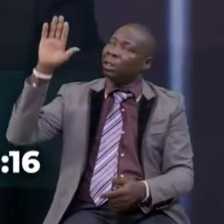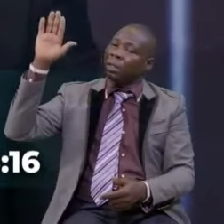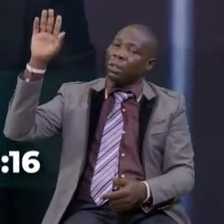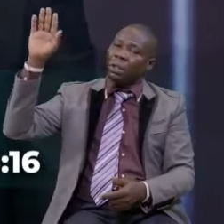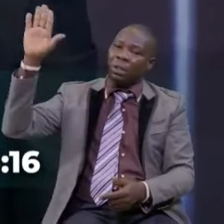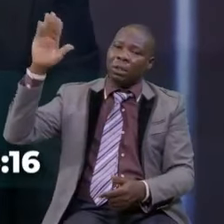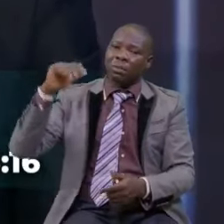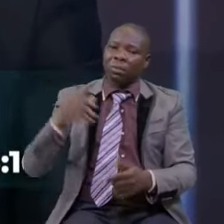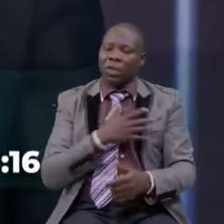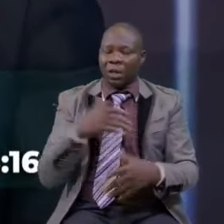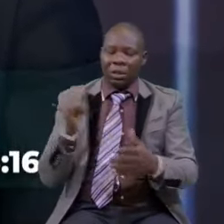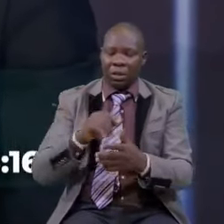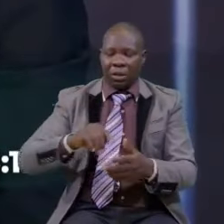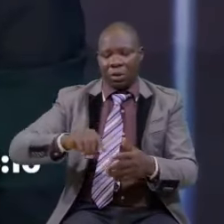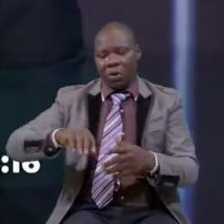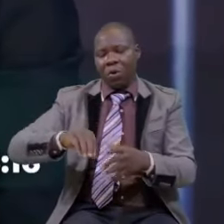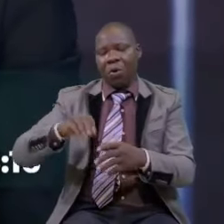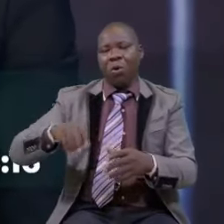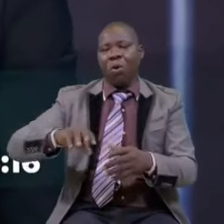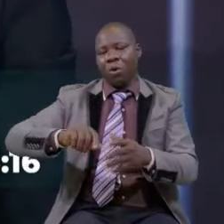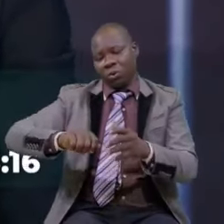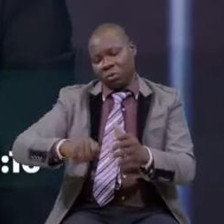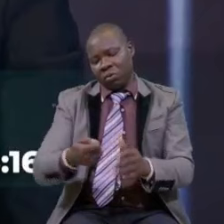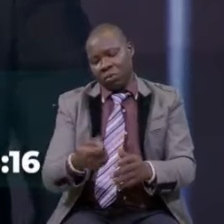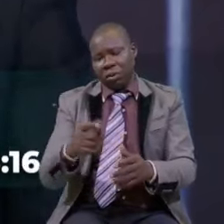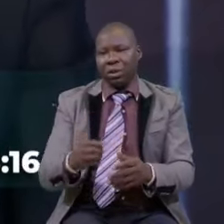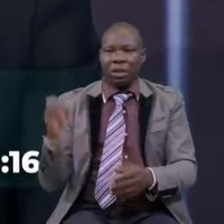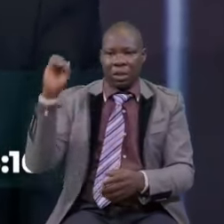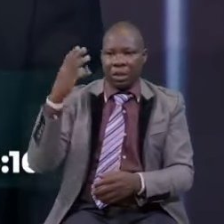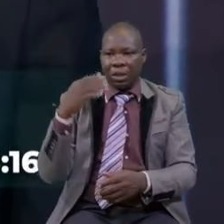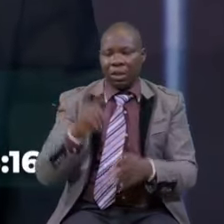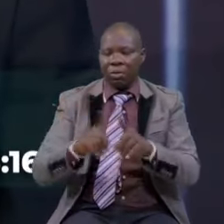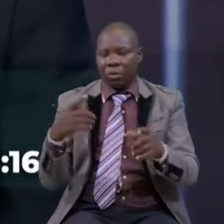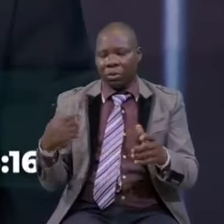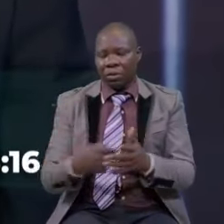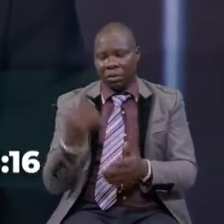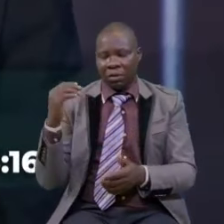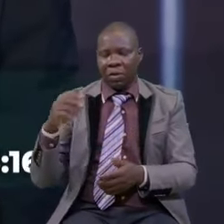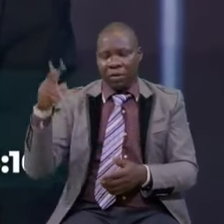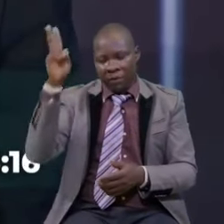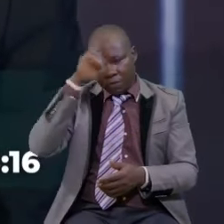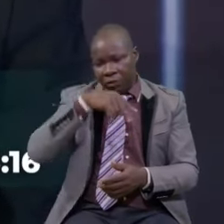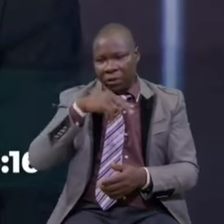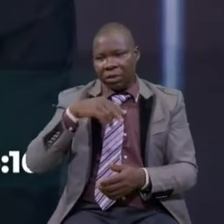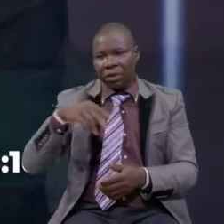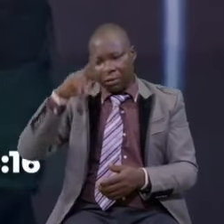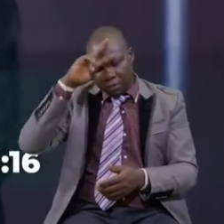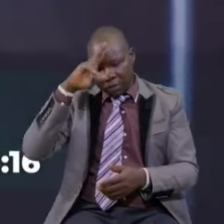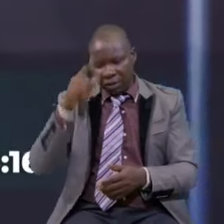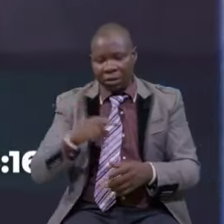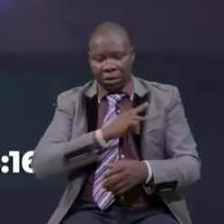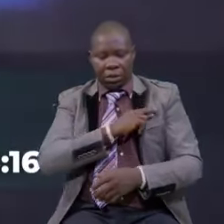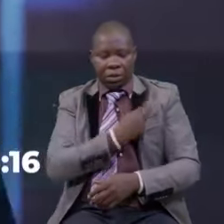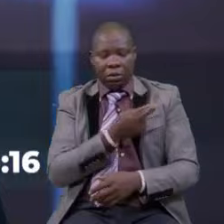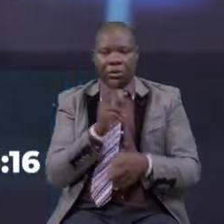on the light for these five foolish virgins, foolish religious people,